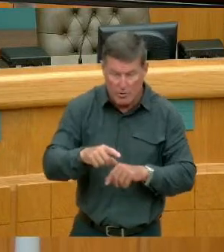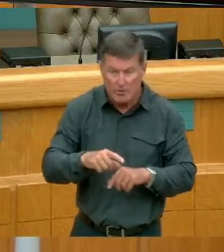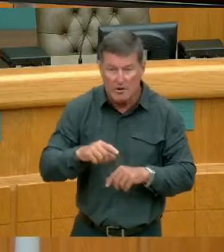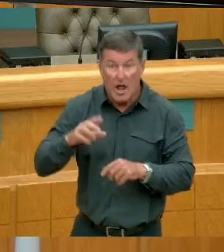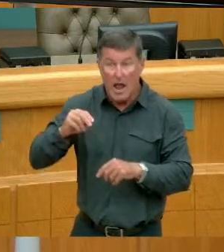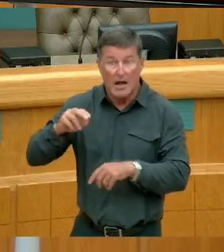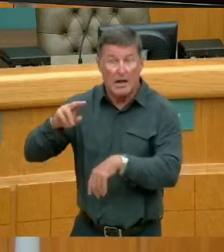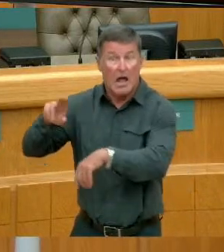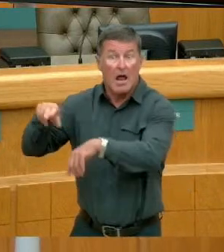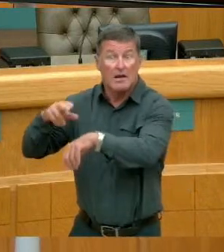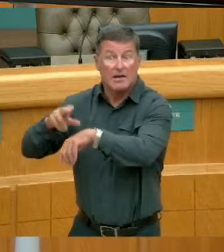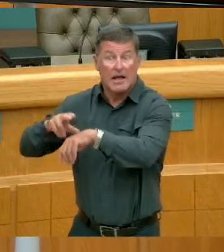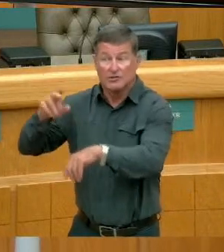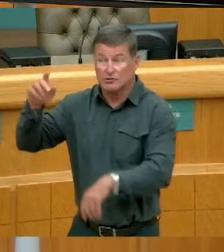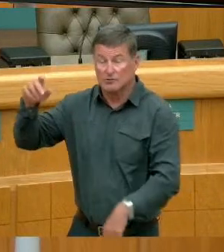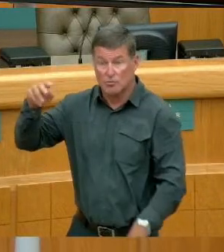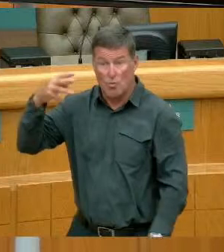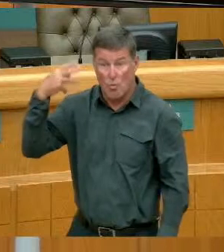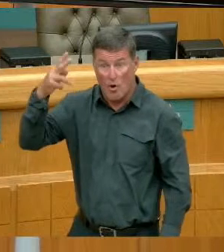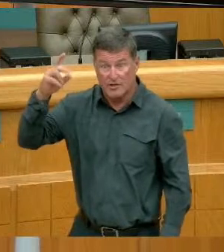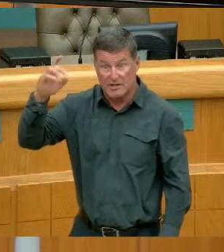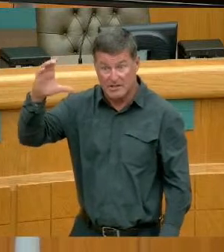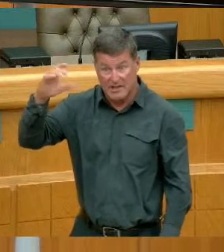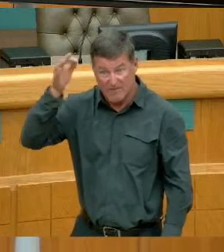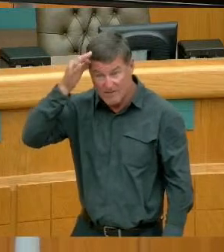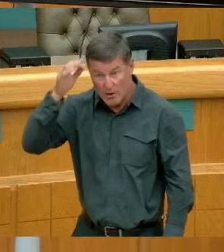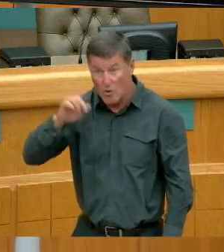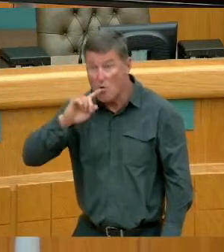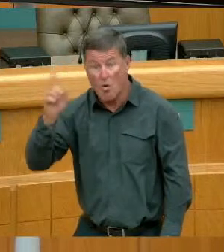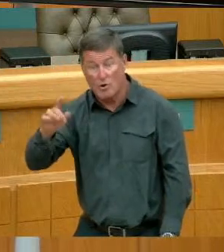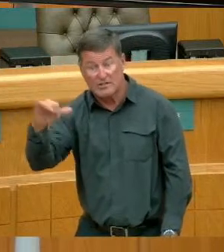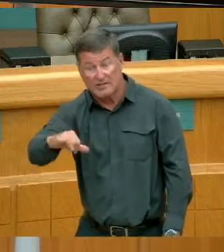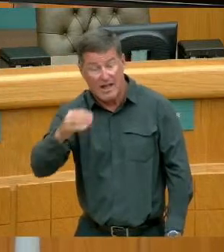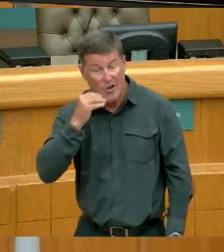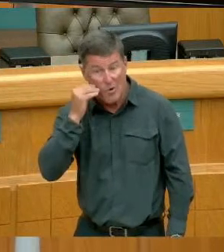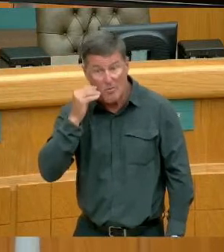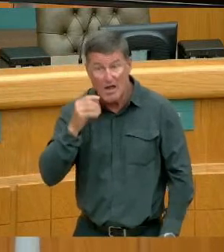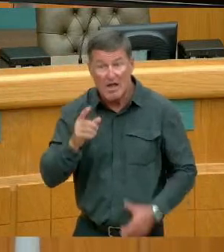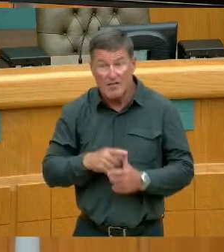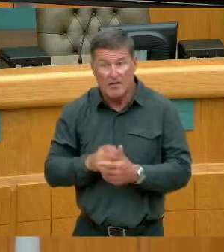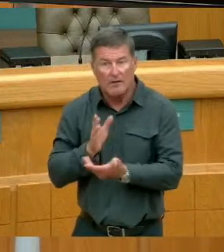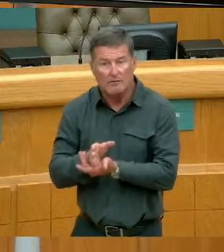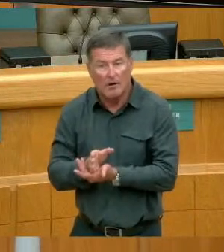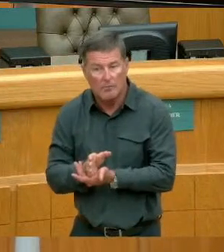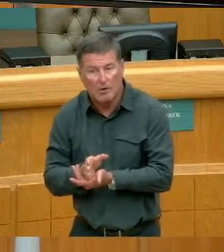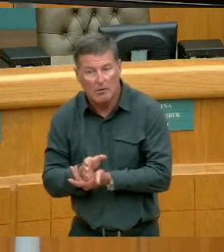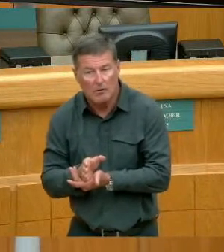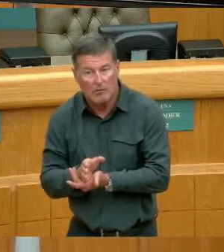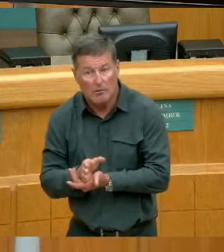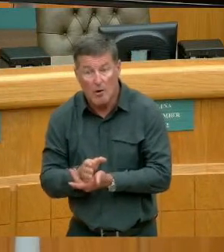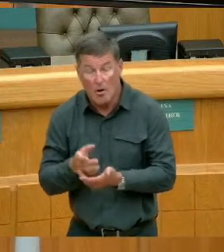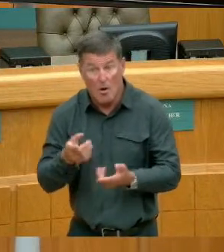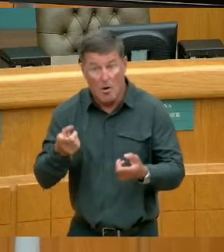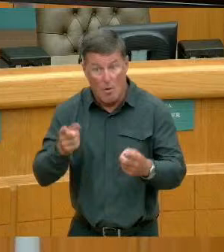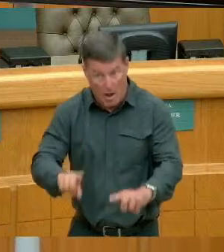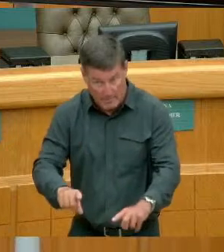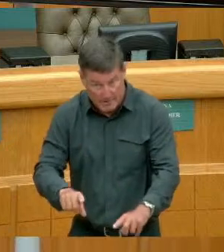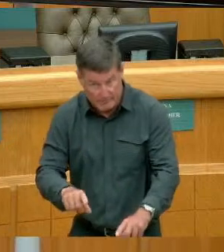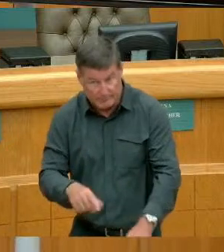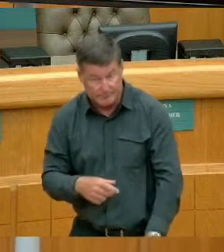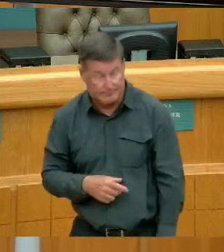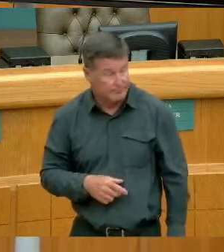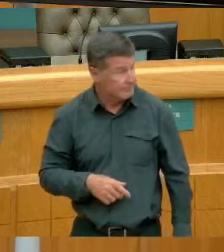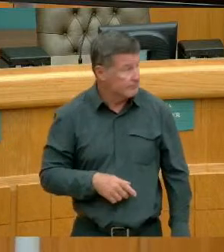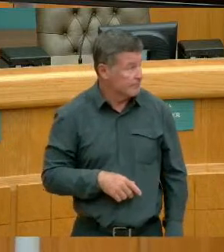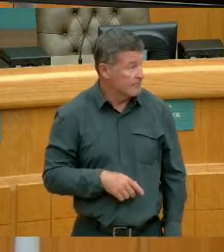government had orders. But with a lot of those being removed, even our local orders being removed, what we have seen is